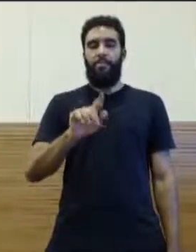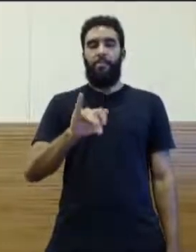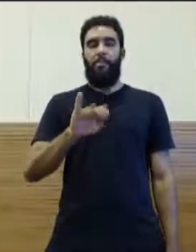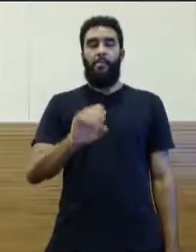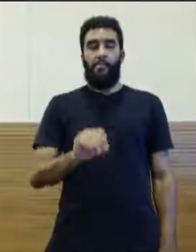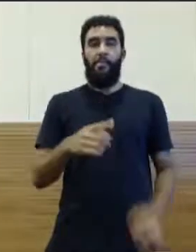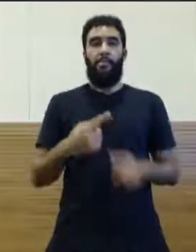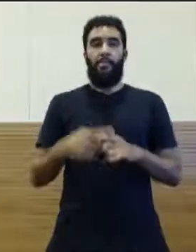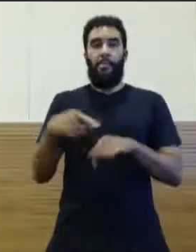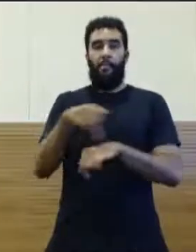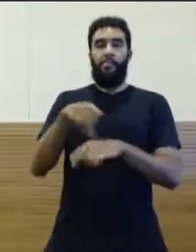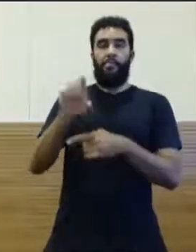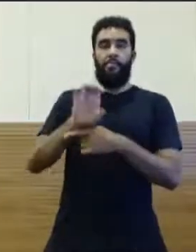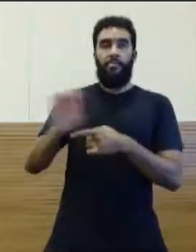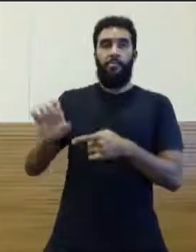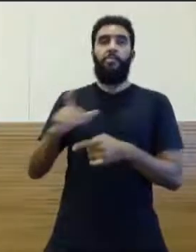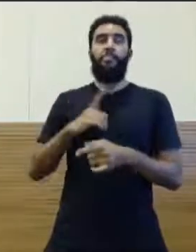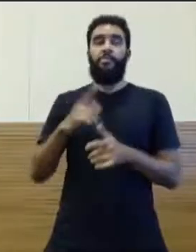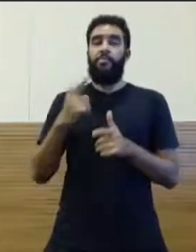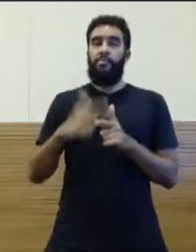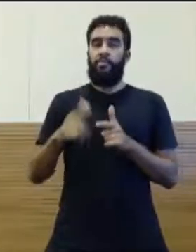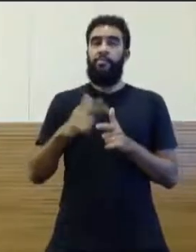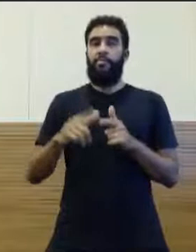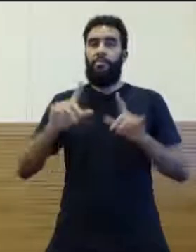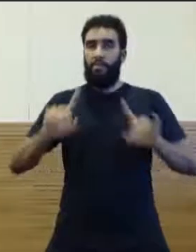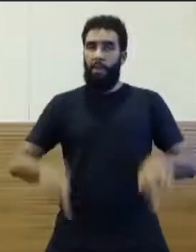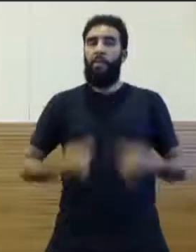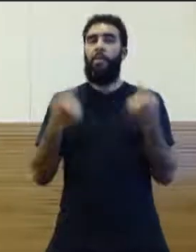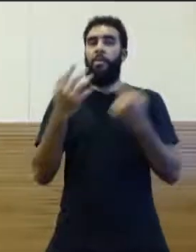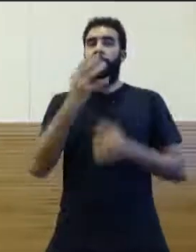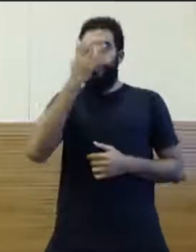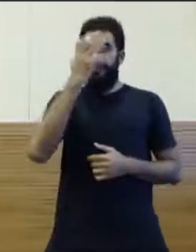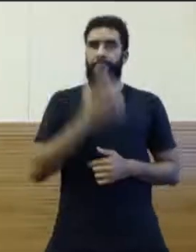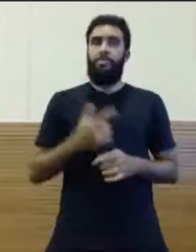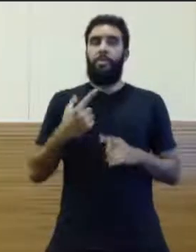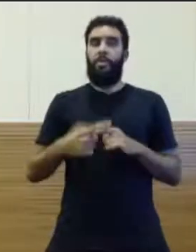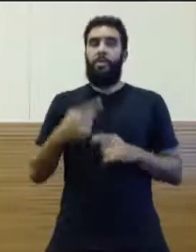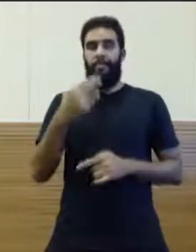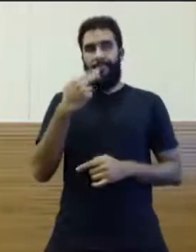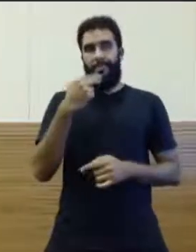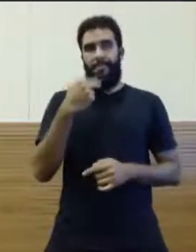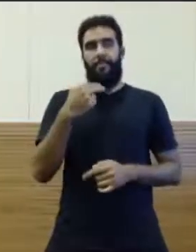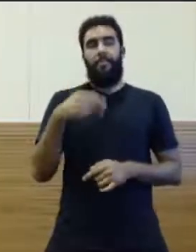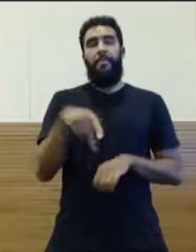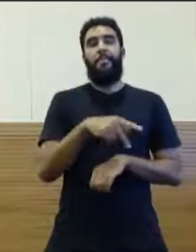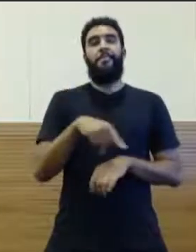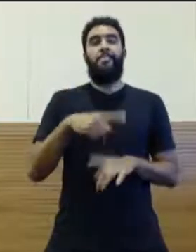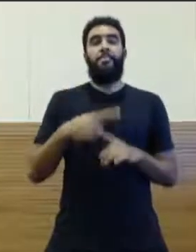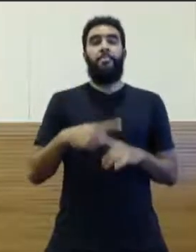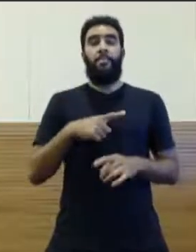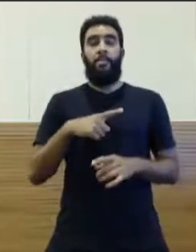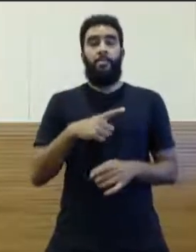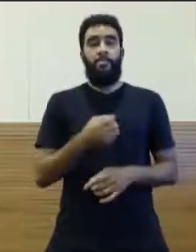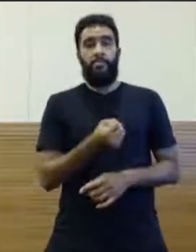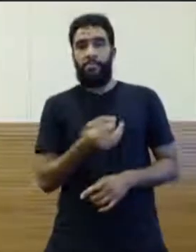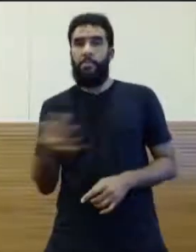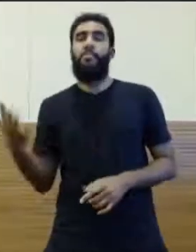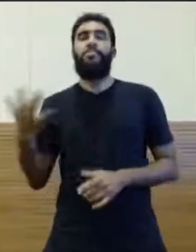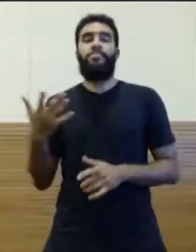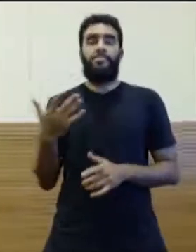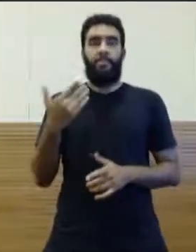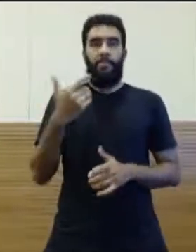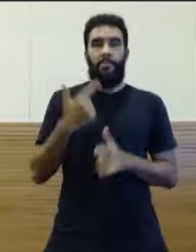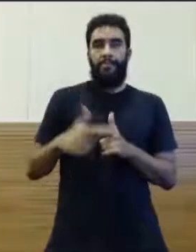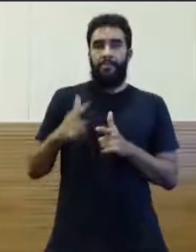has a great challenge as regards malnutrition in the country. since we are